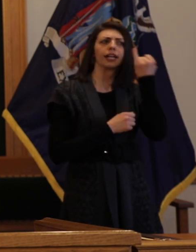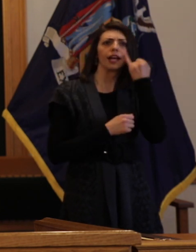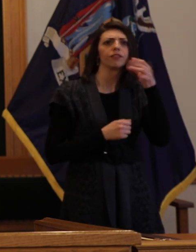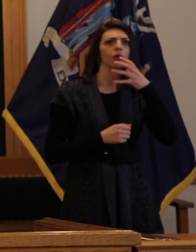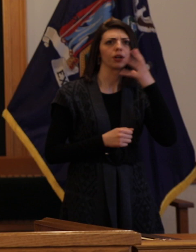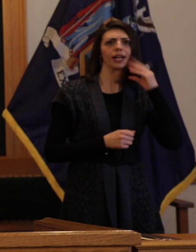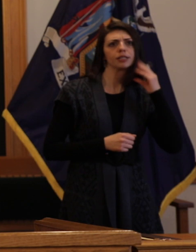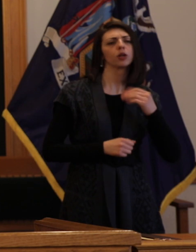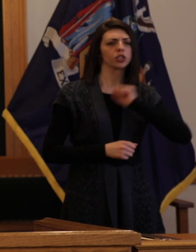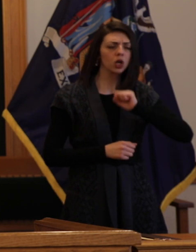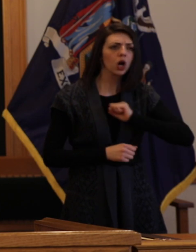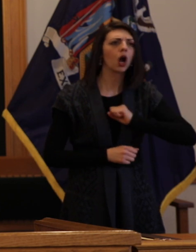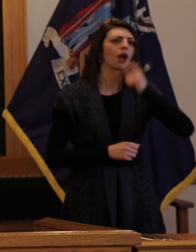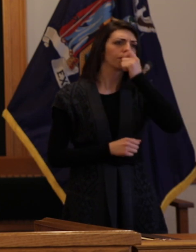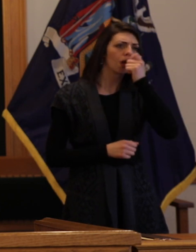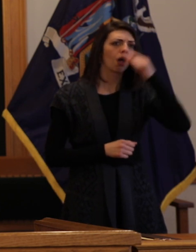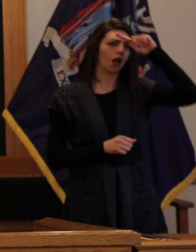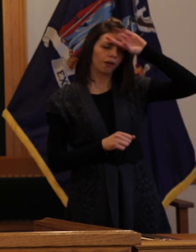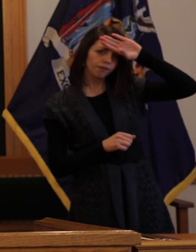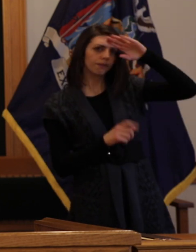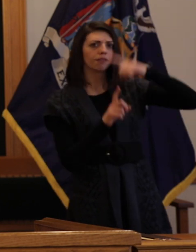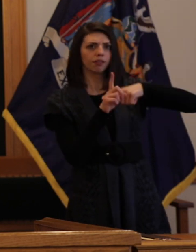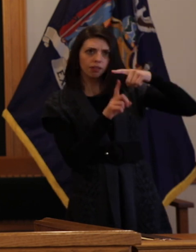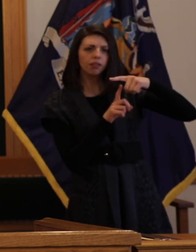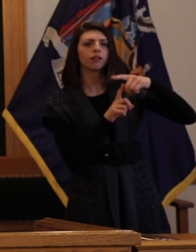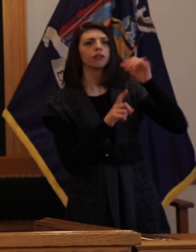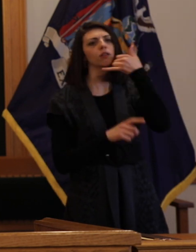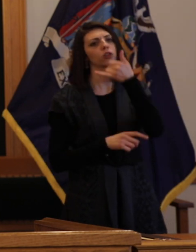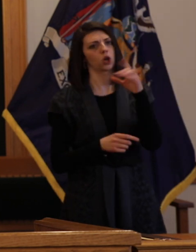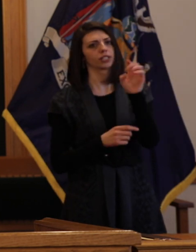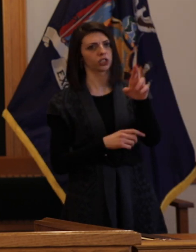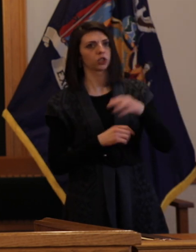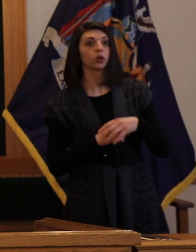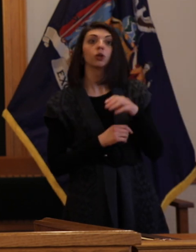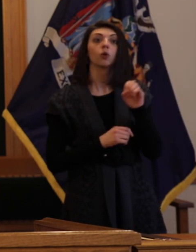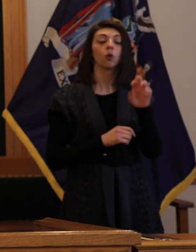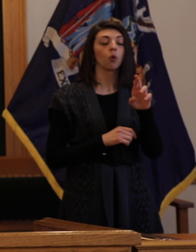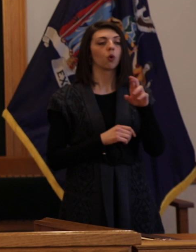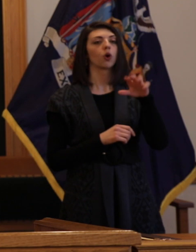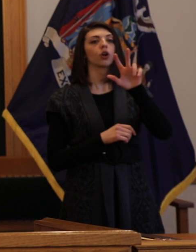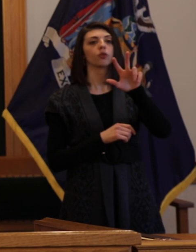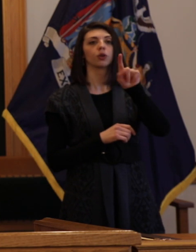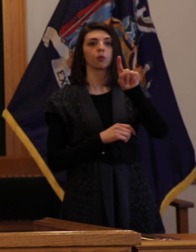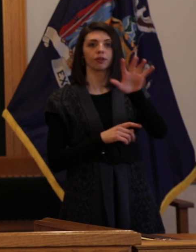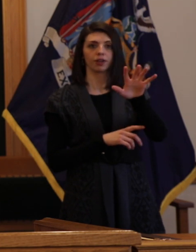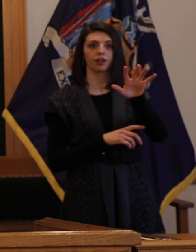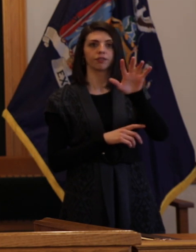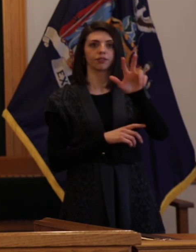and this applies to you, then call the County Health Department's COVID hotline at